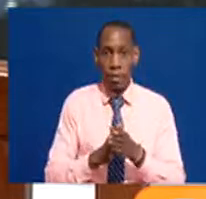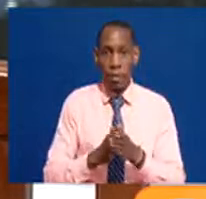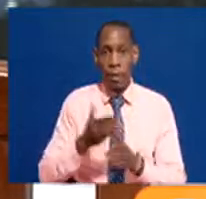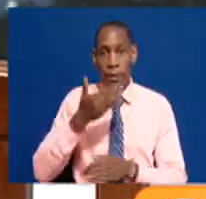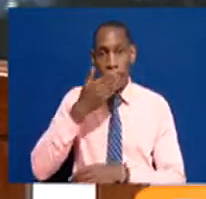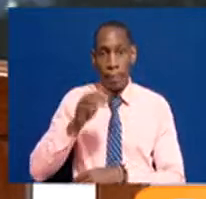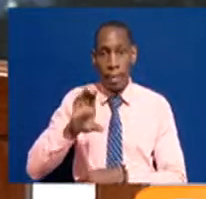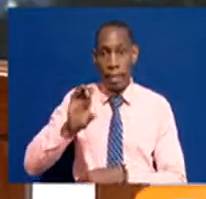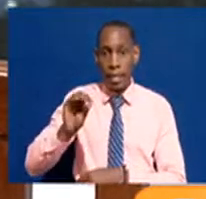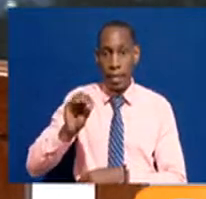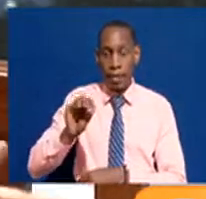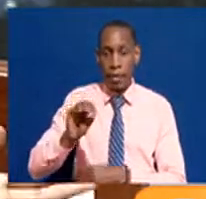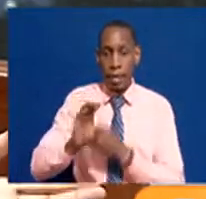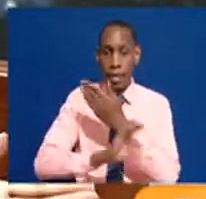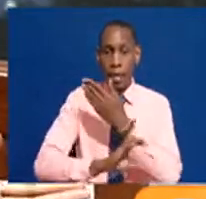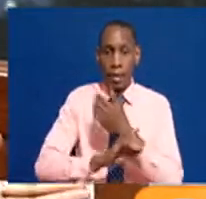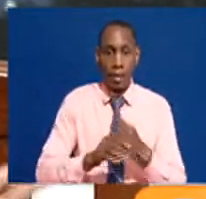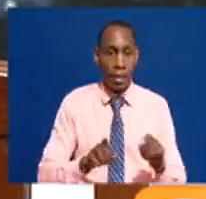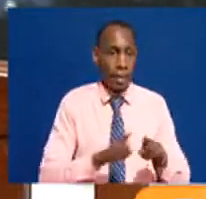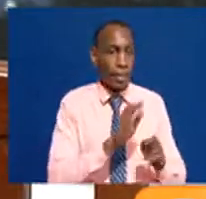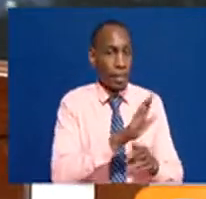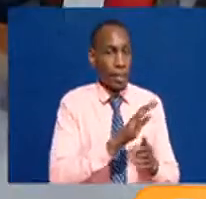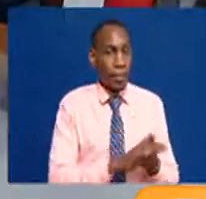this country ever.